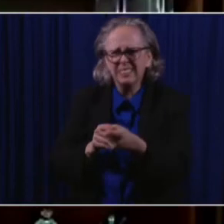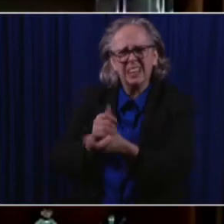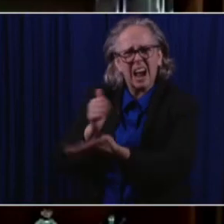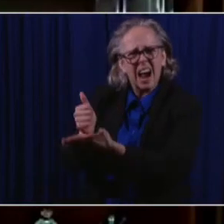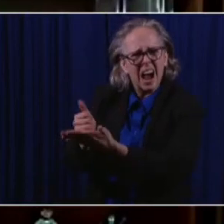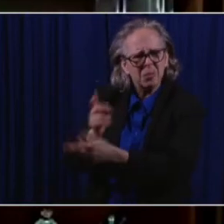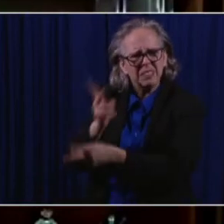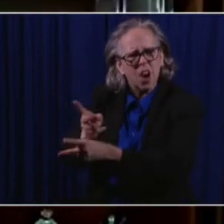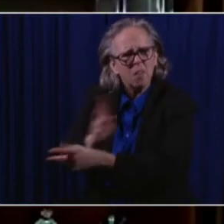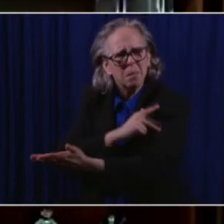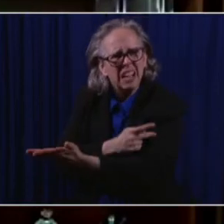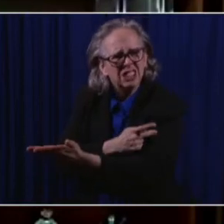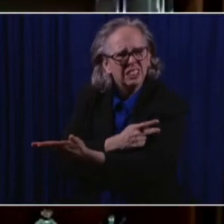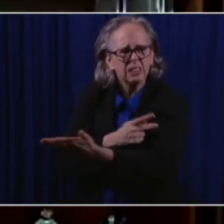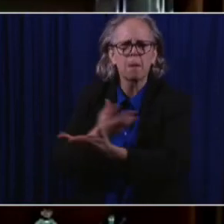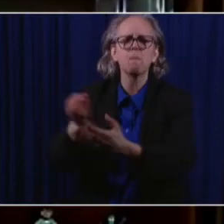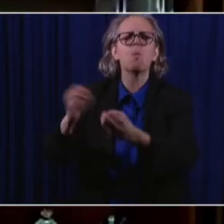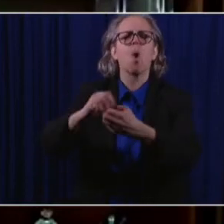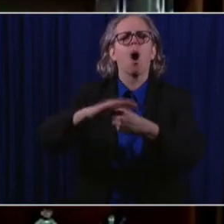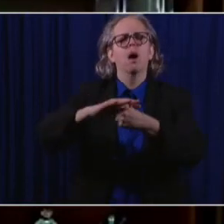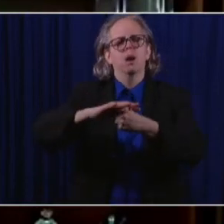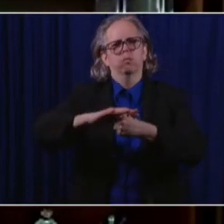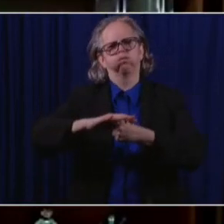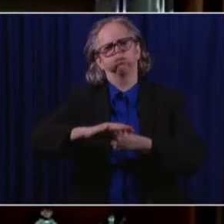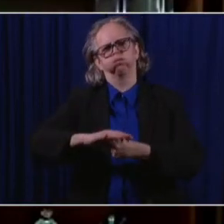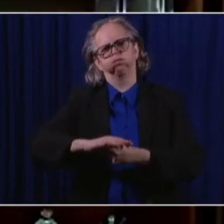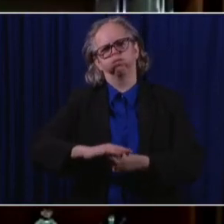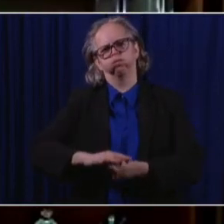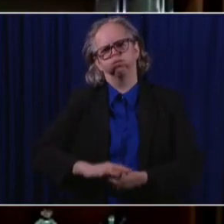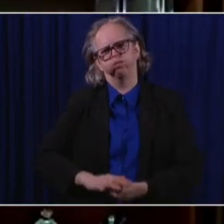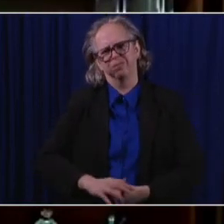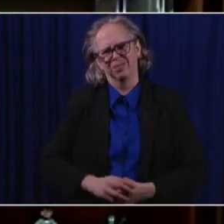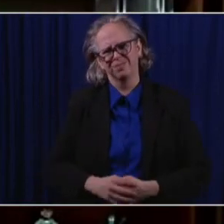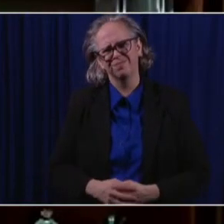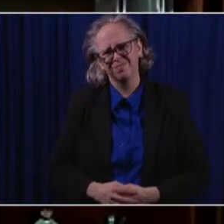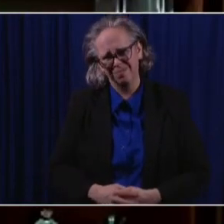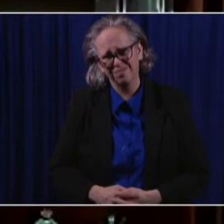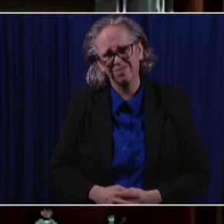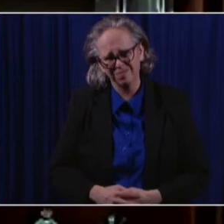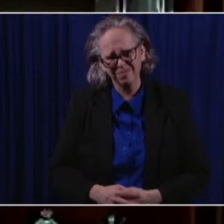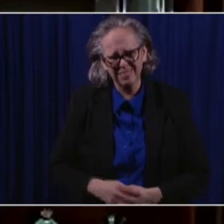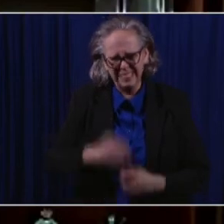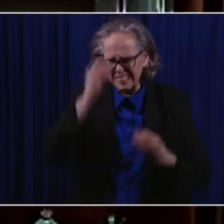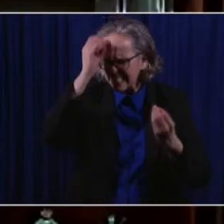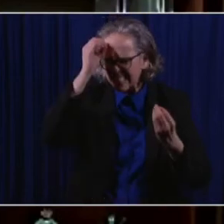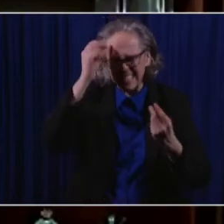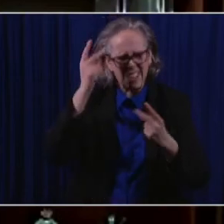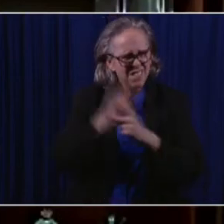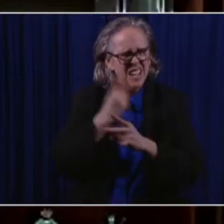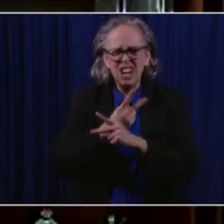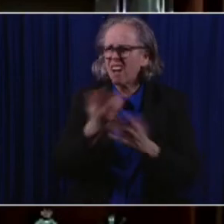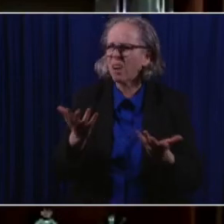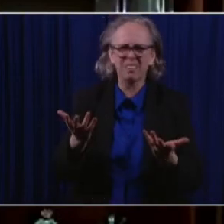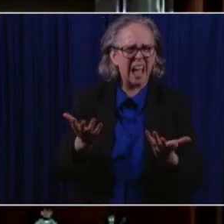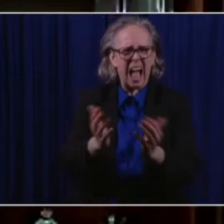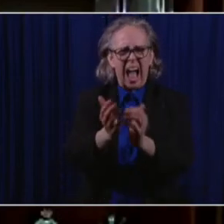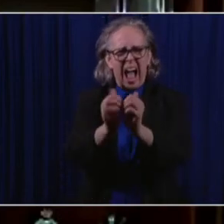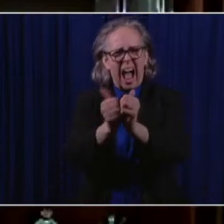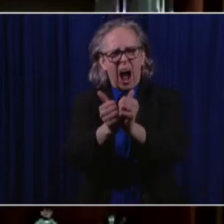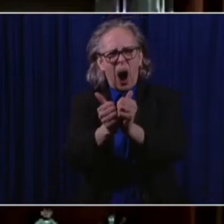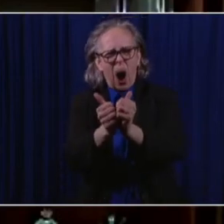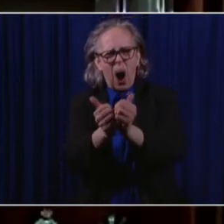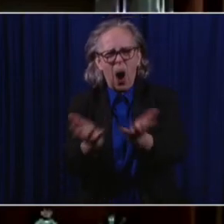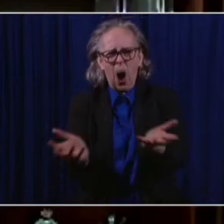environment. But as we work hard to try to accommodate as many patients as we can, I think we also fully aware